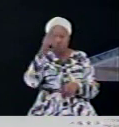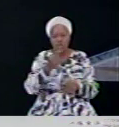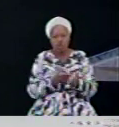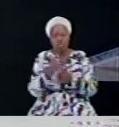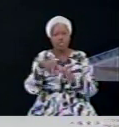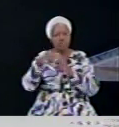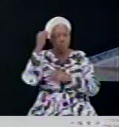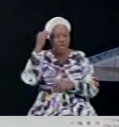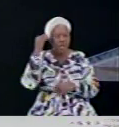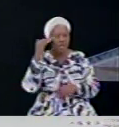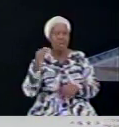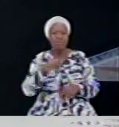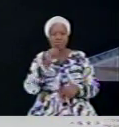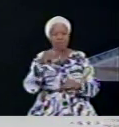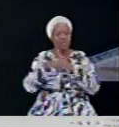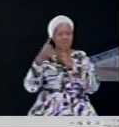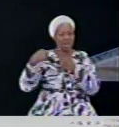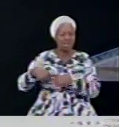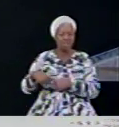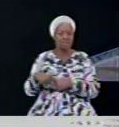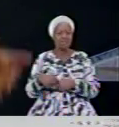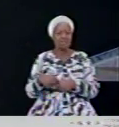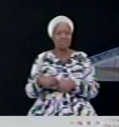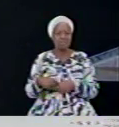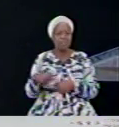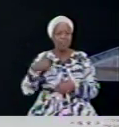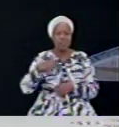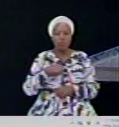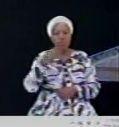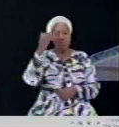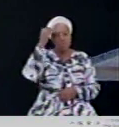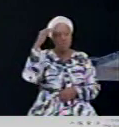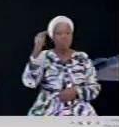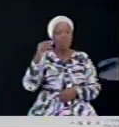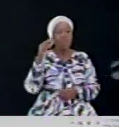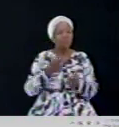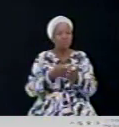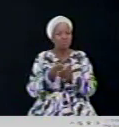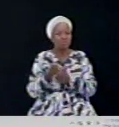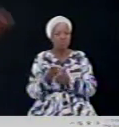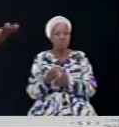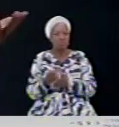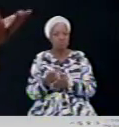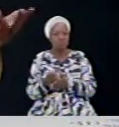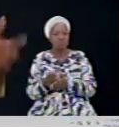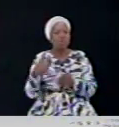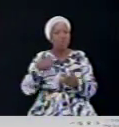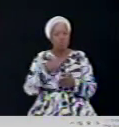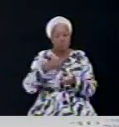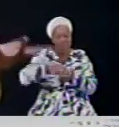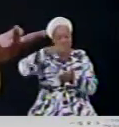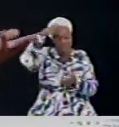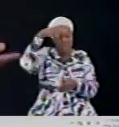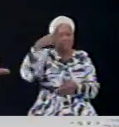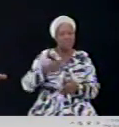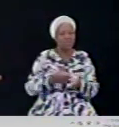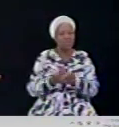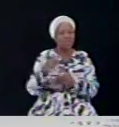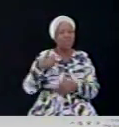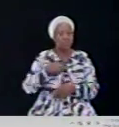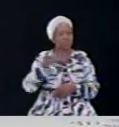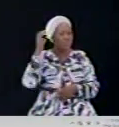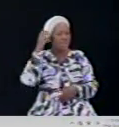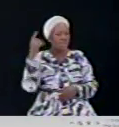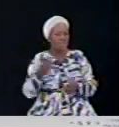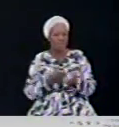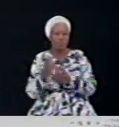head, not in the heart. We know the truth, we learn the truth, we hear the truth,